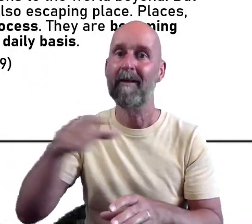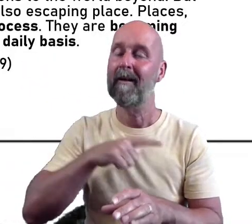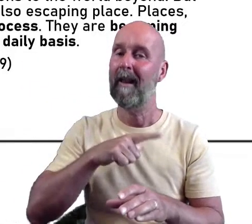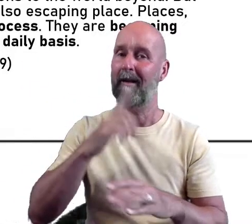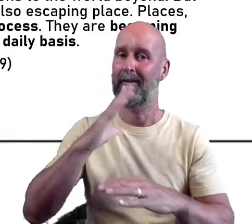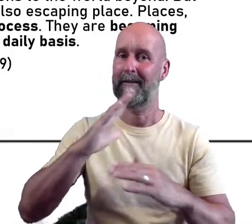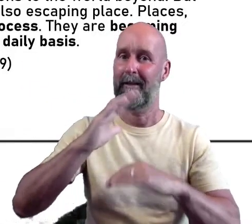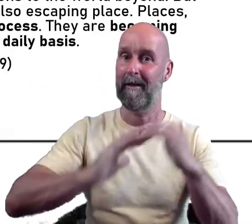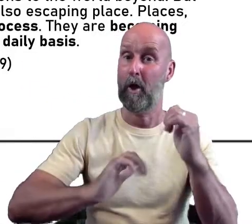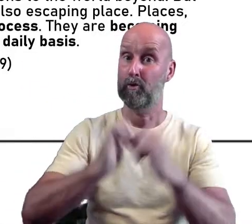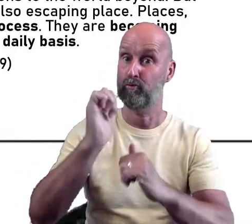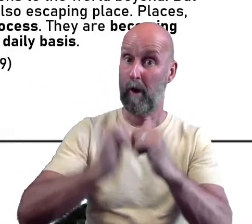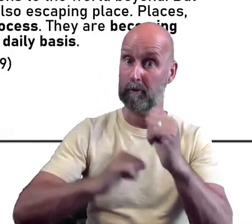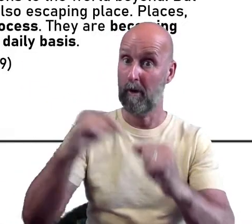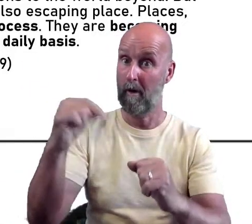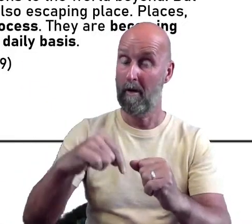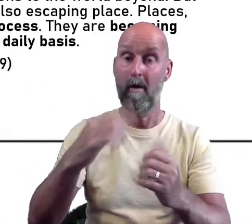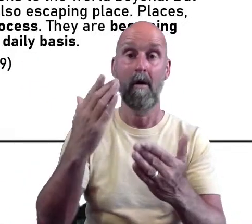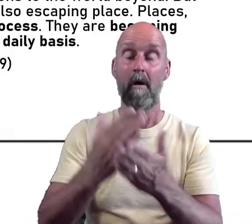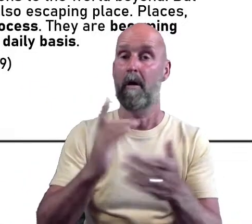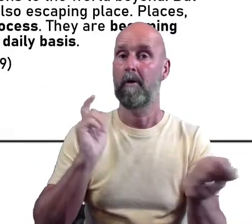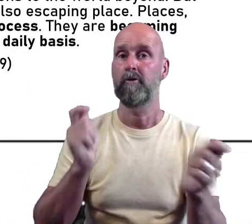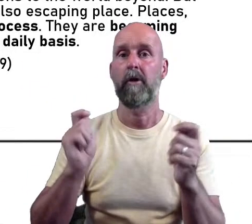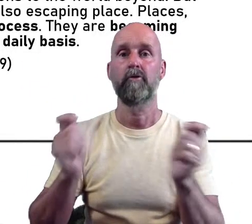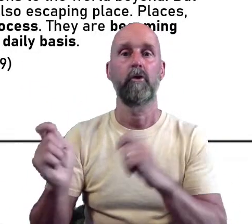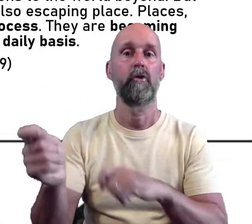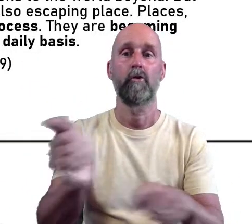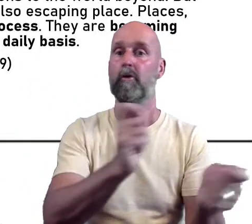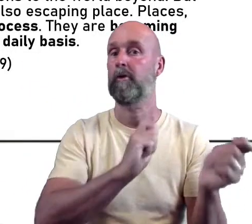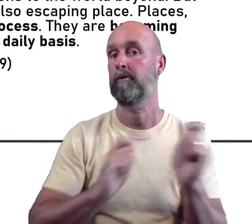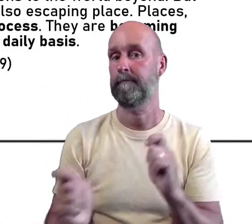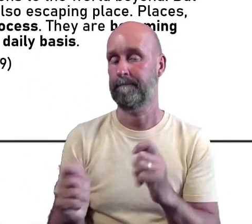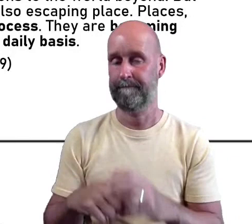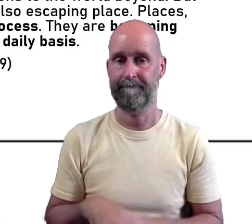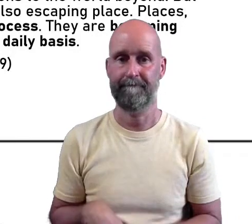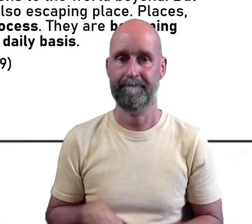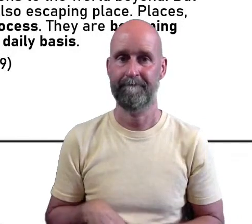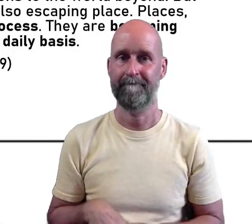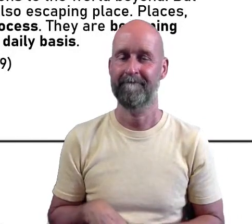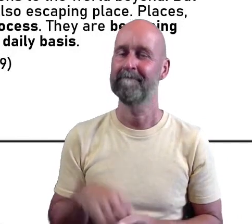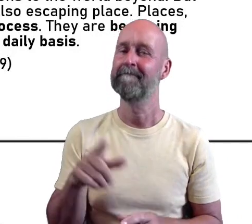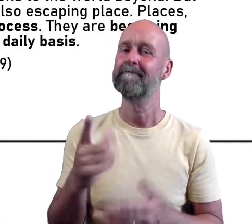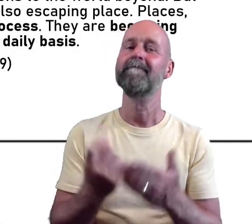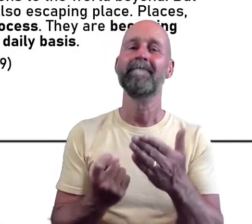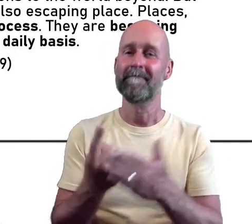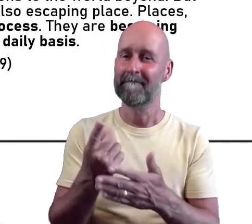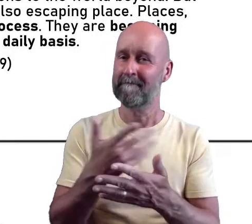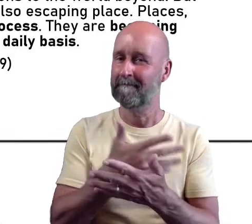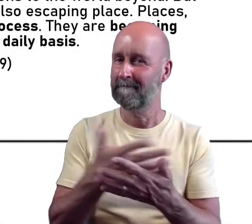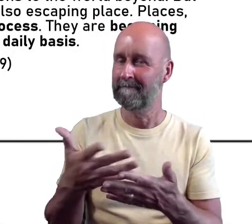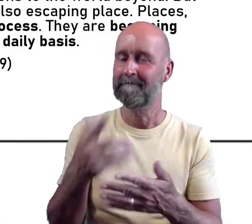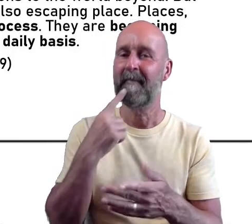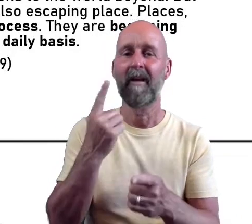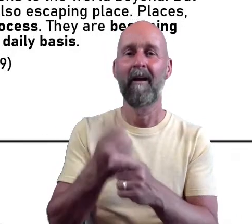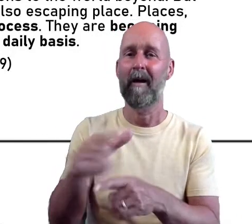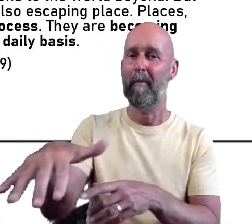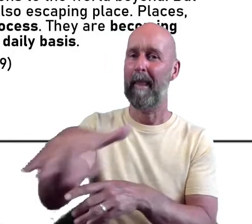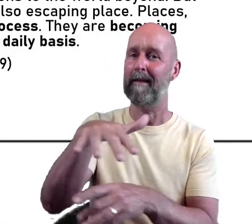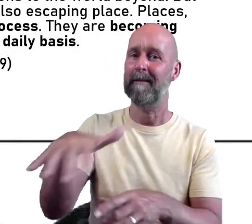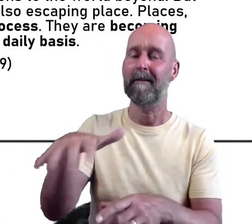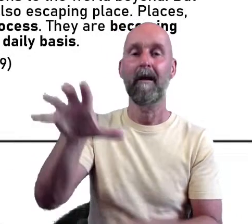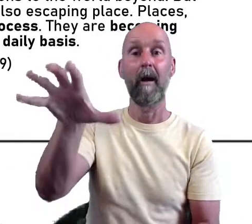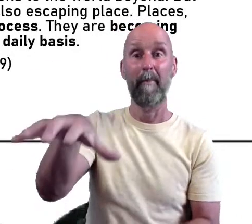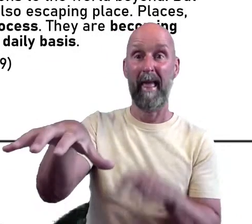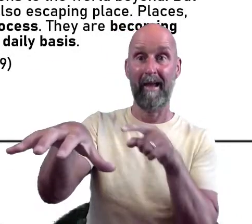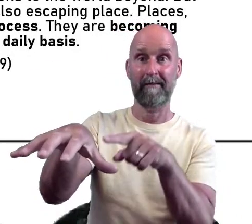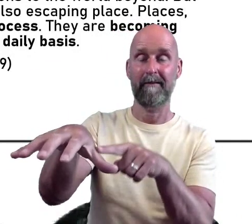structure that things are constantly changing within it. And often we talk about like abandoned places as places that have like a sense